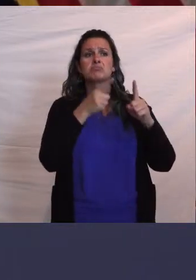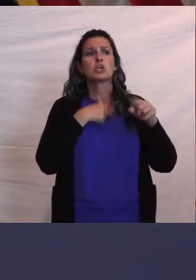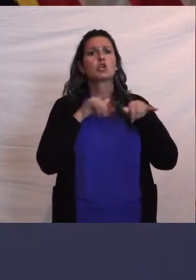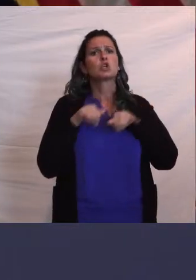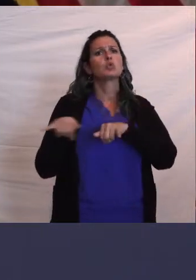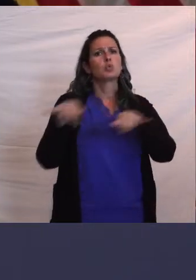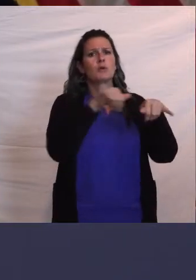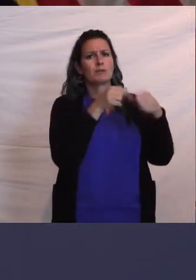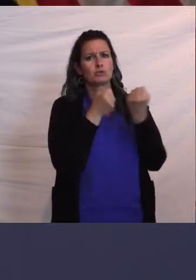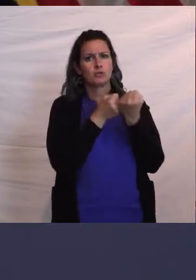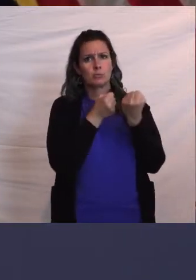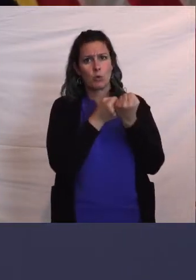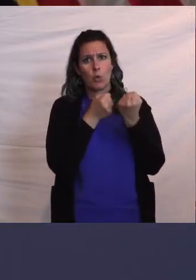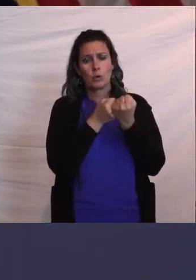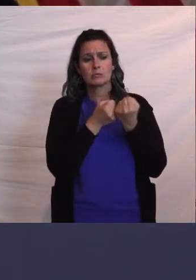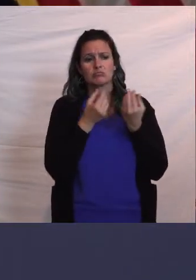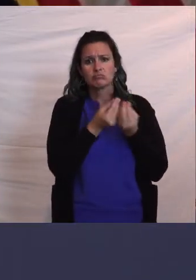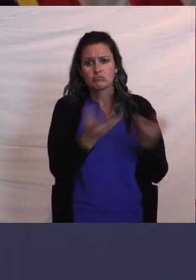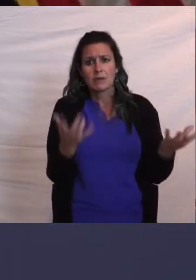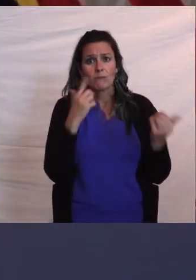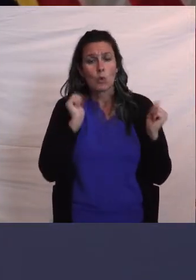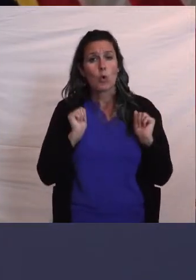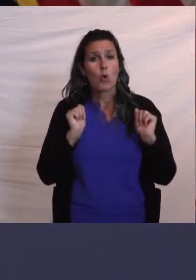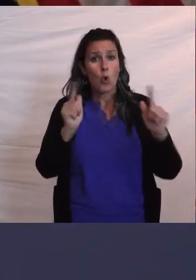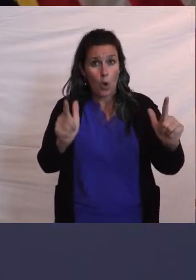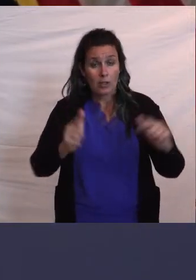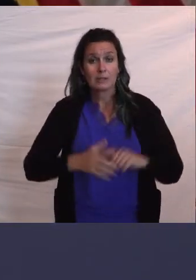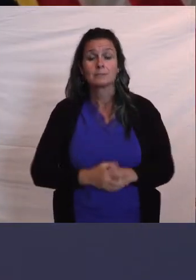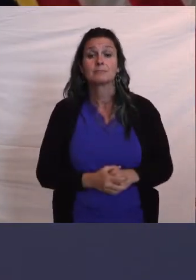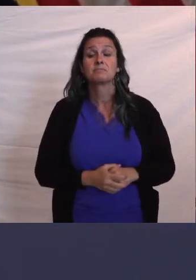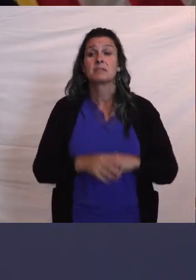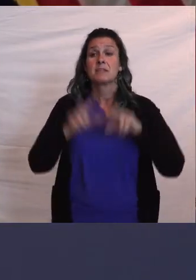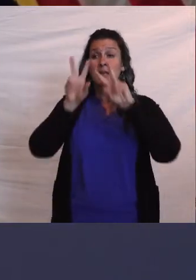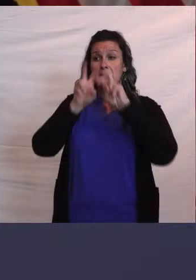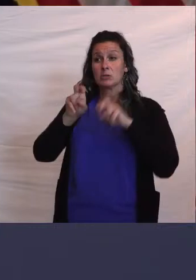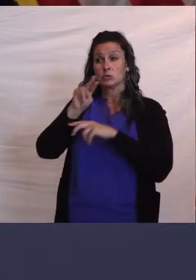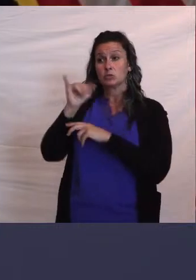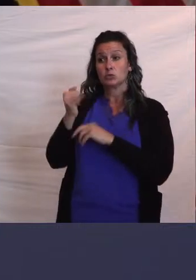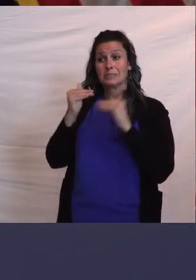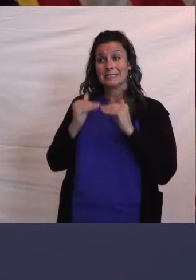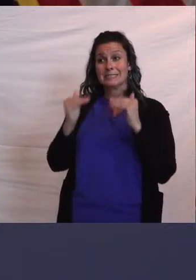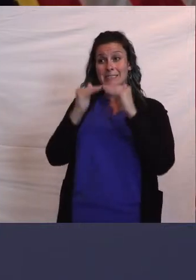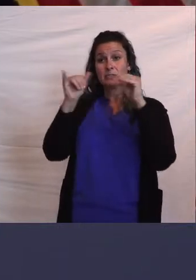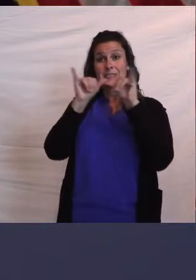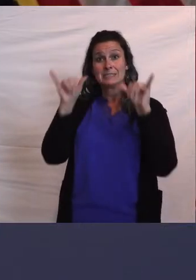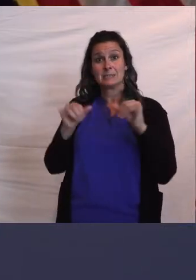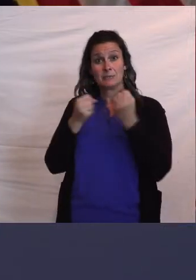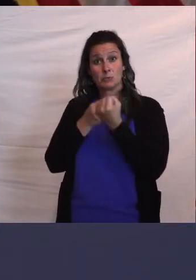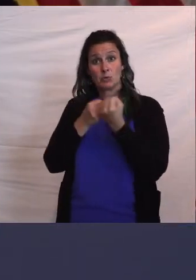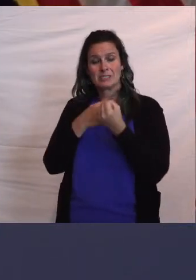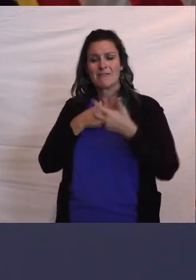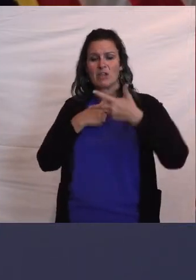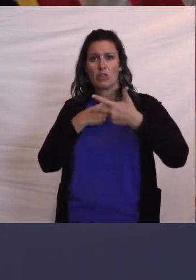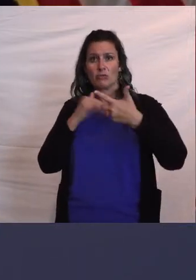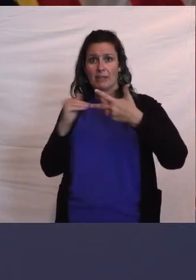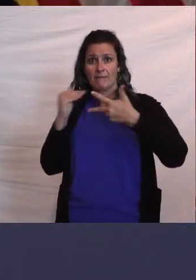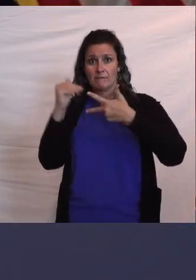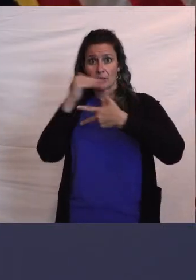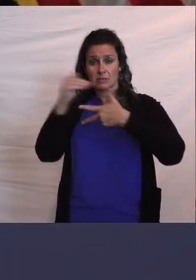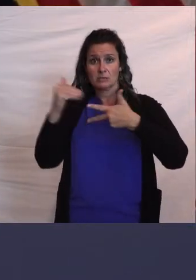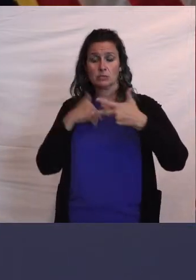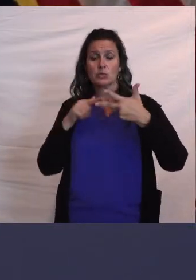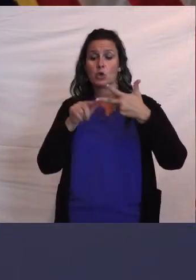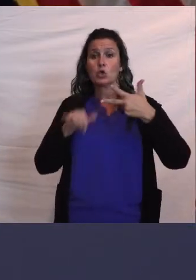universal supports that goes to everyone. But when you look at our New Jersey tiered system of supports, there are 3 levels. And so we start